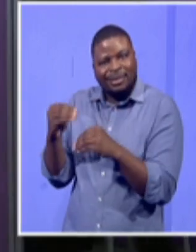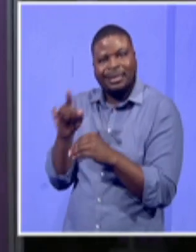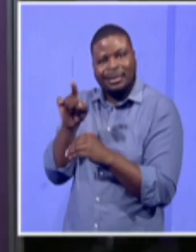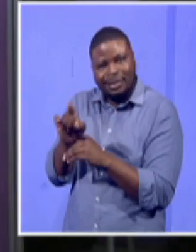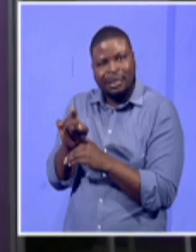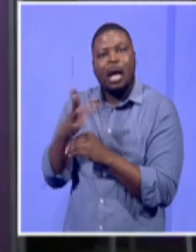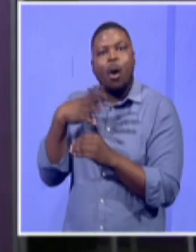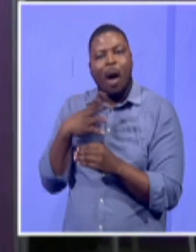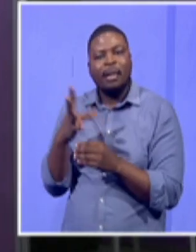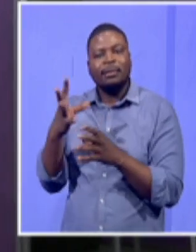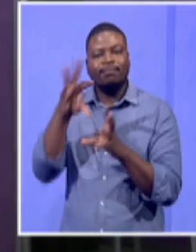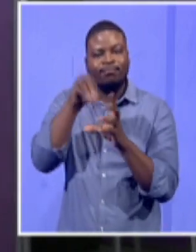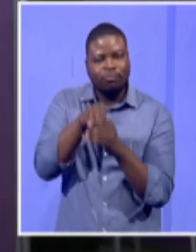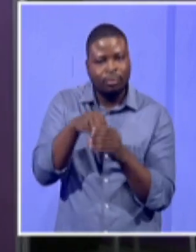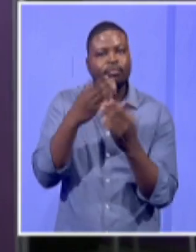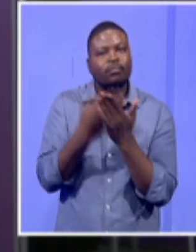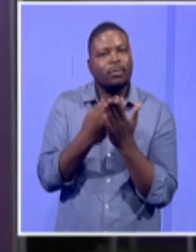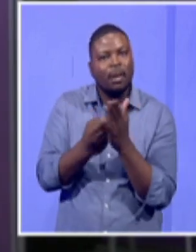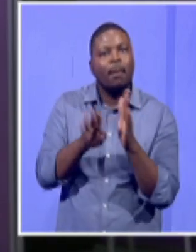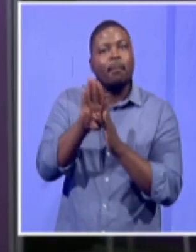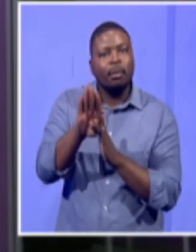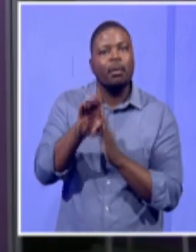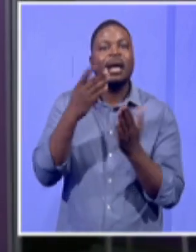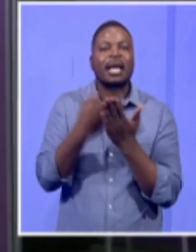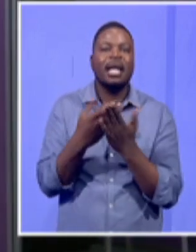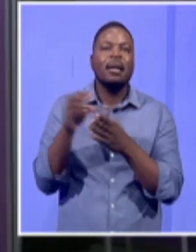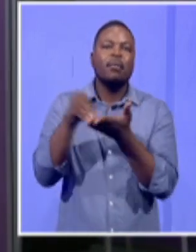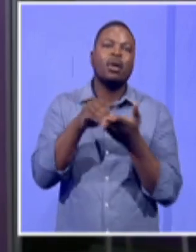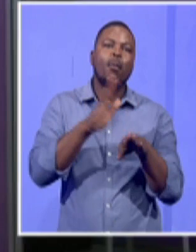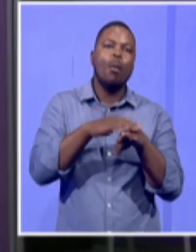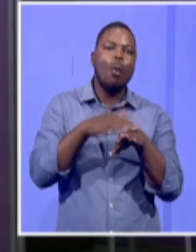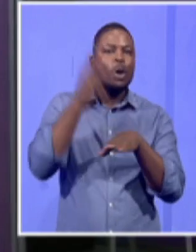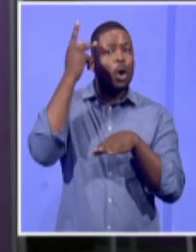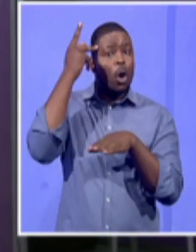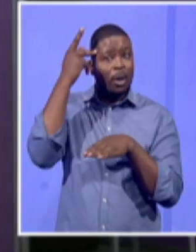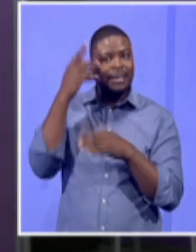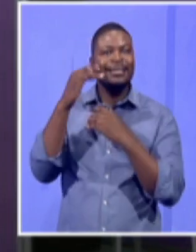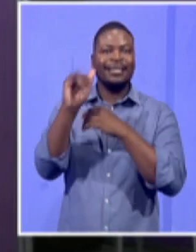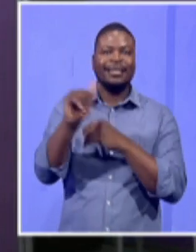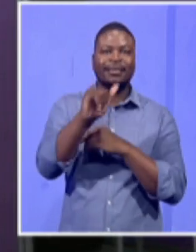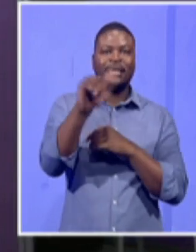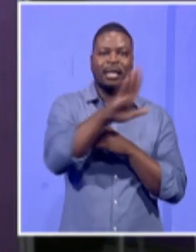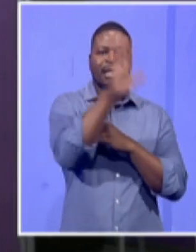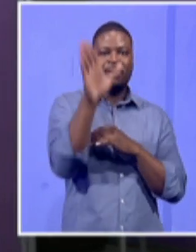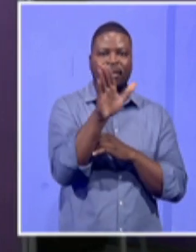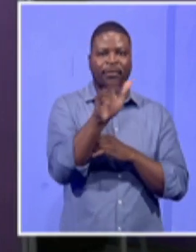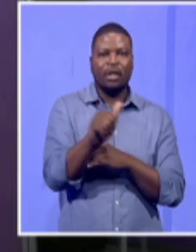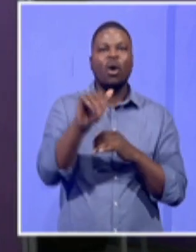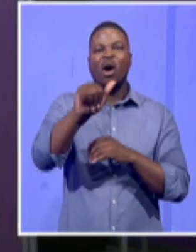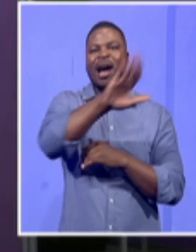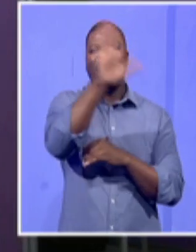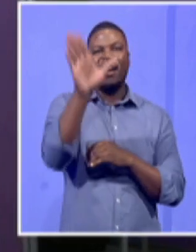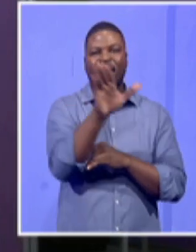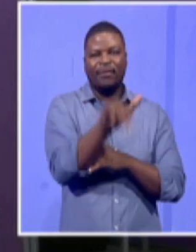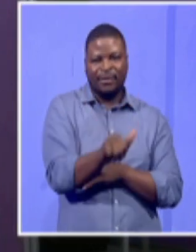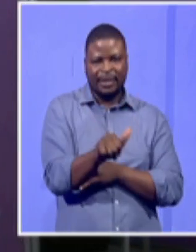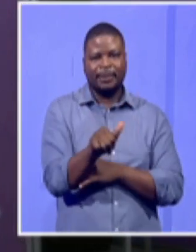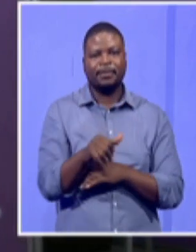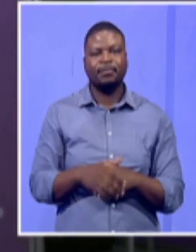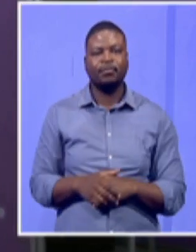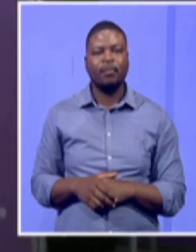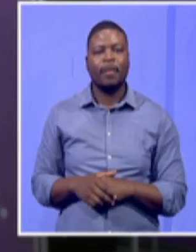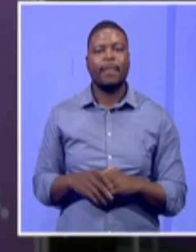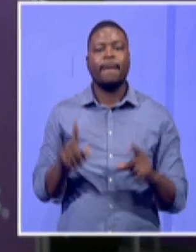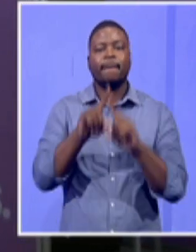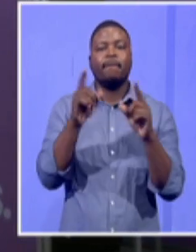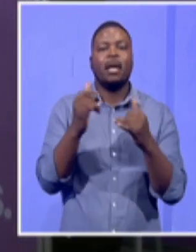of innovation on the continent. But let's speak to one of the exhibitors, and I'm very excited to have this discussion, joined now by Mr.